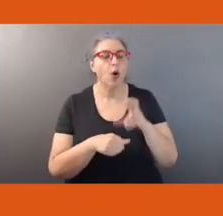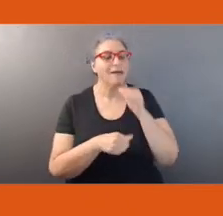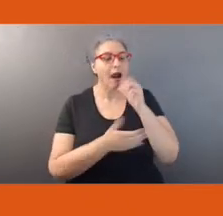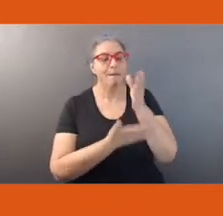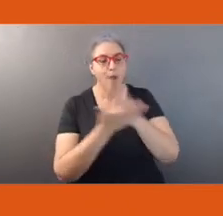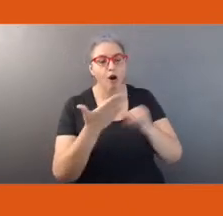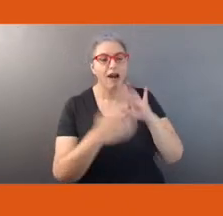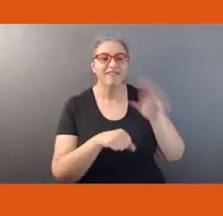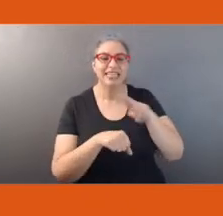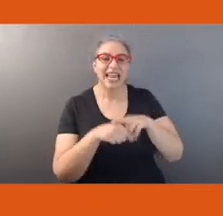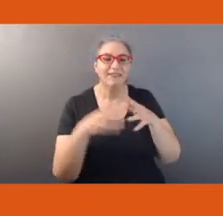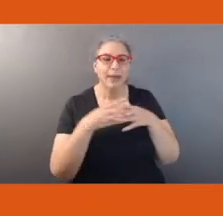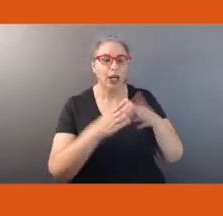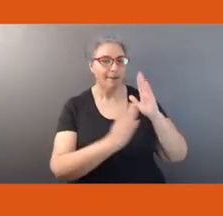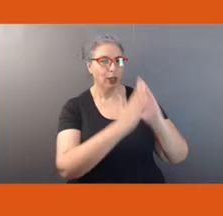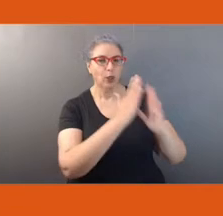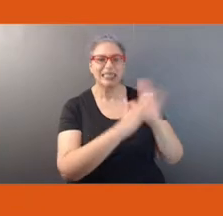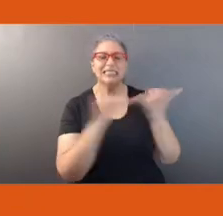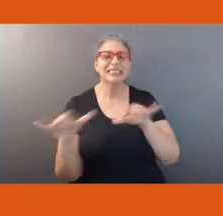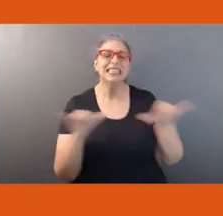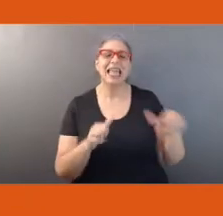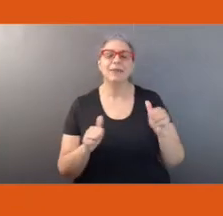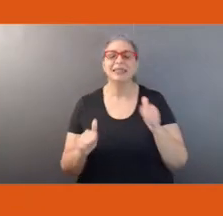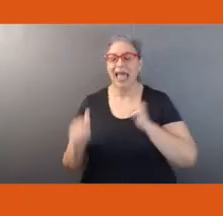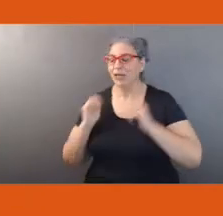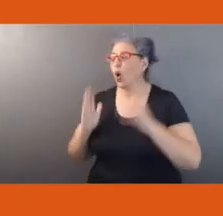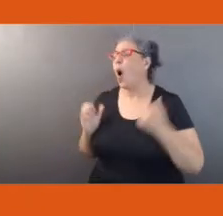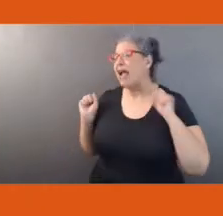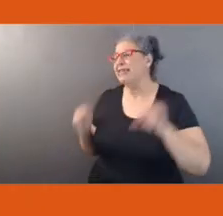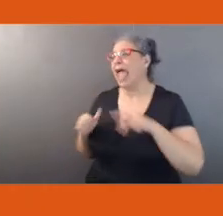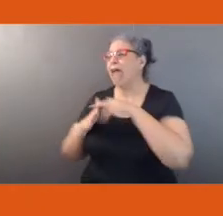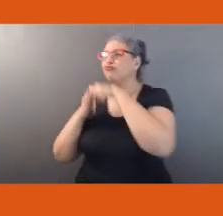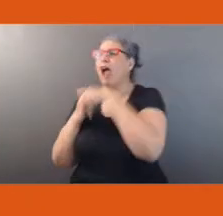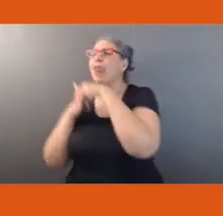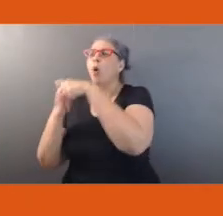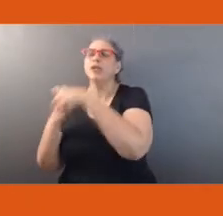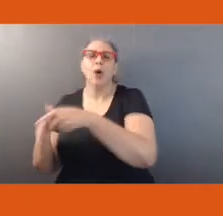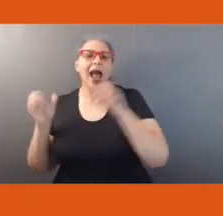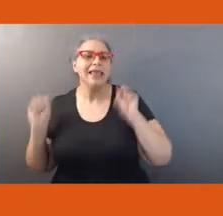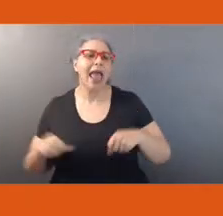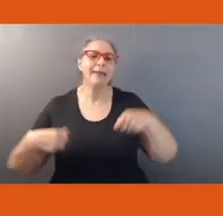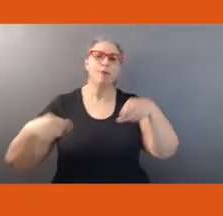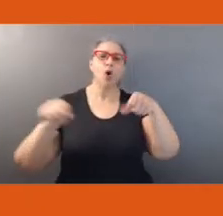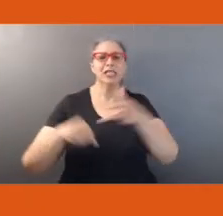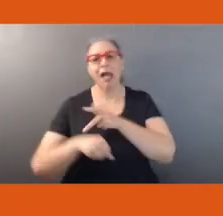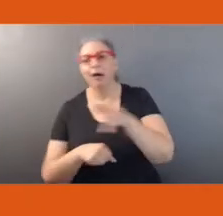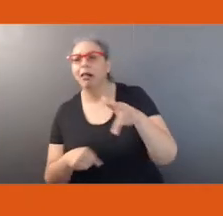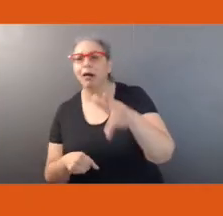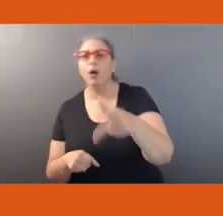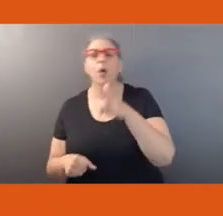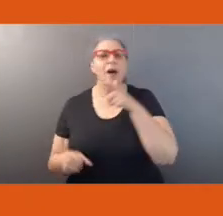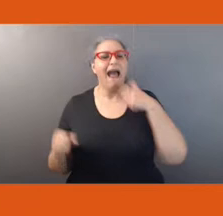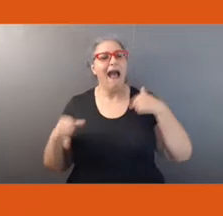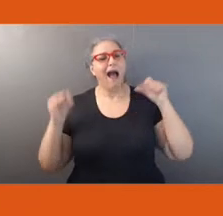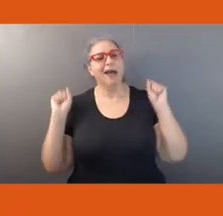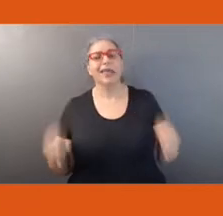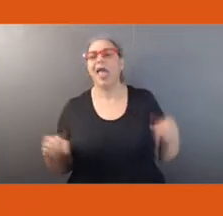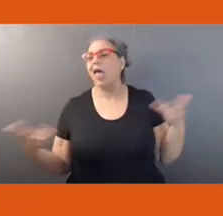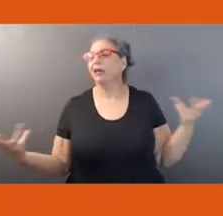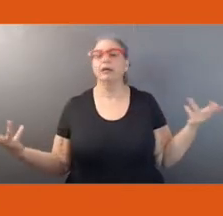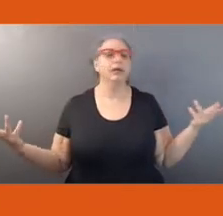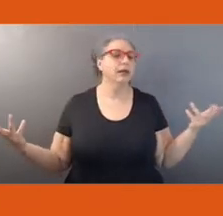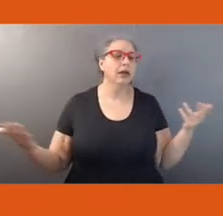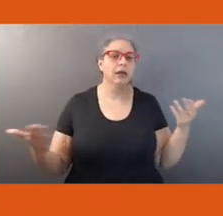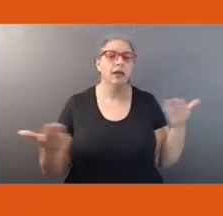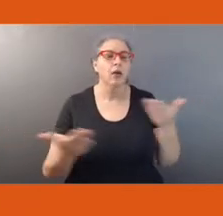nation or community. Just like an actor will say they can ride a horse or a motorcycle or do a sport